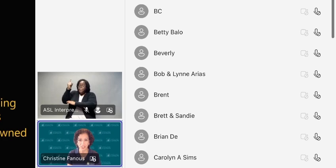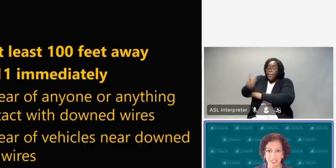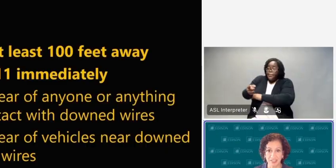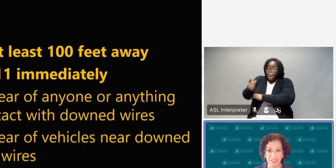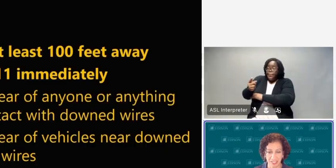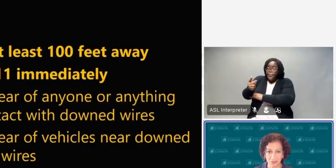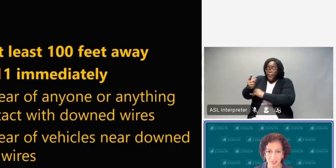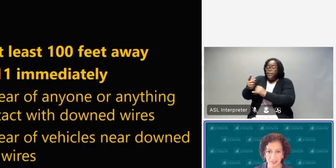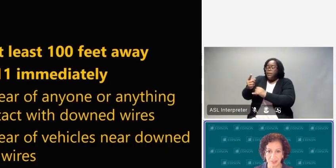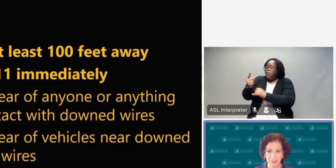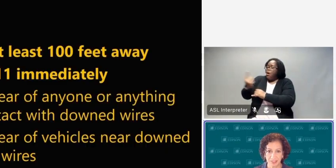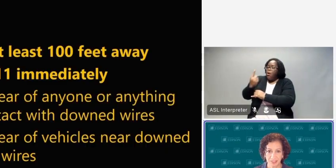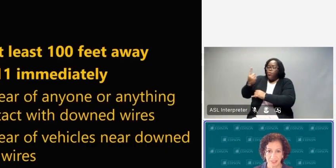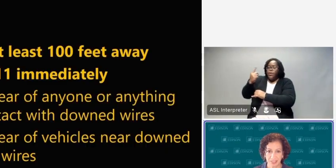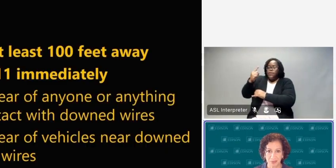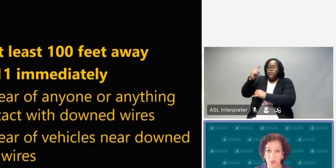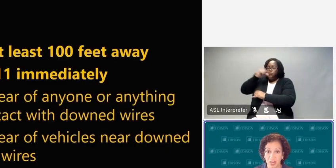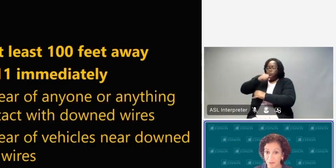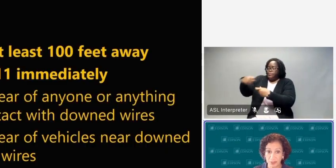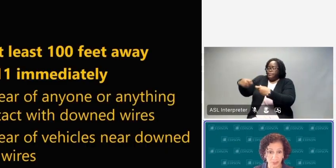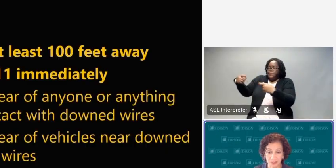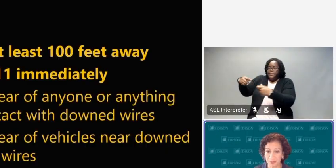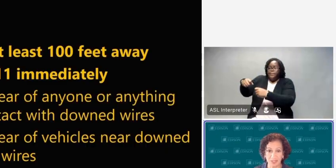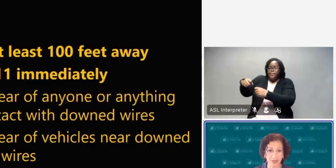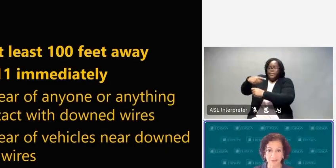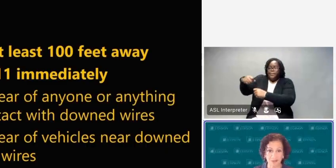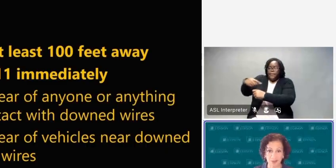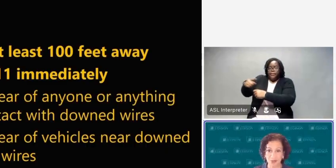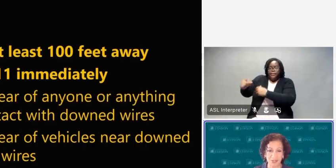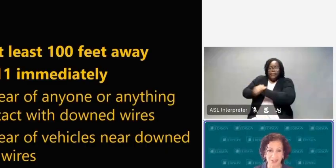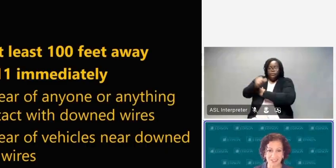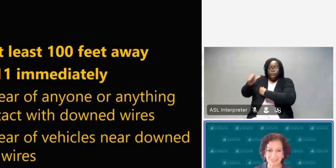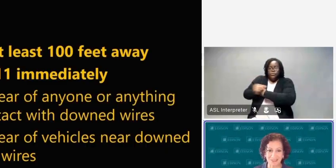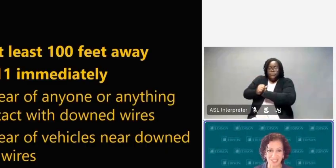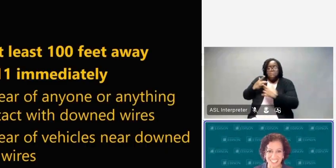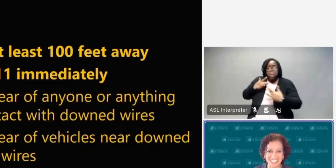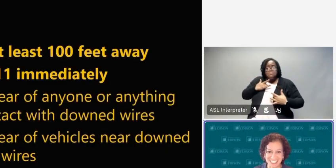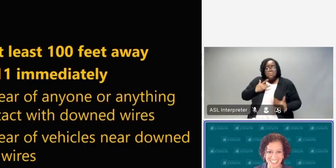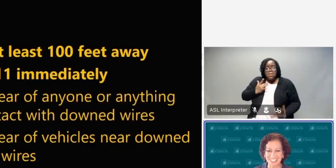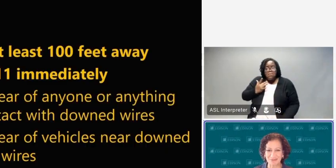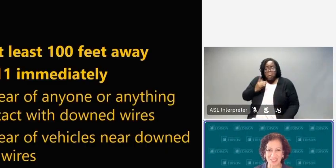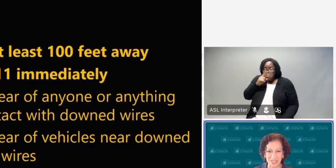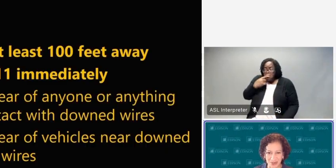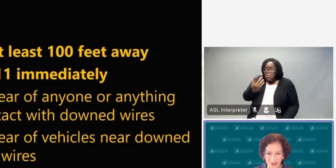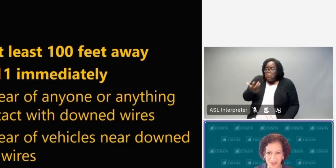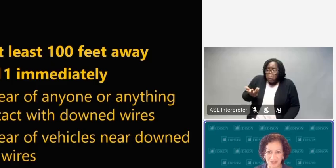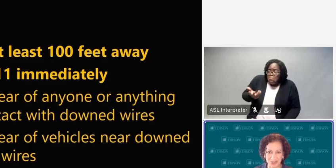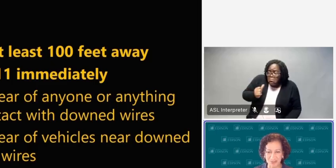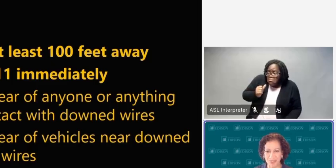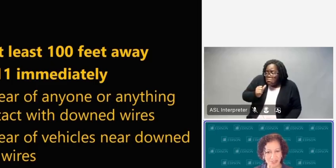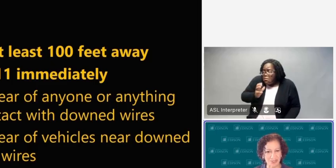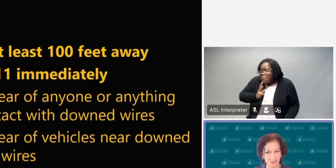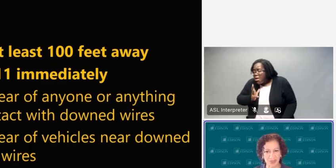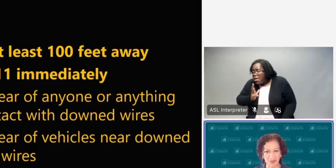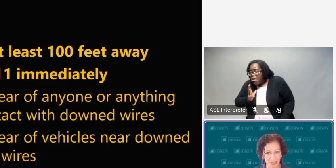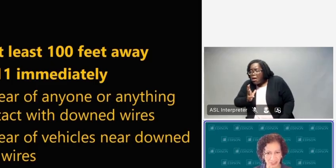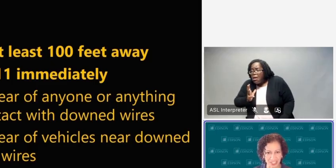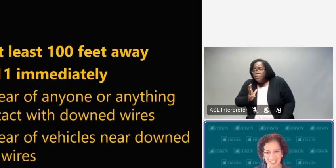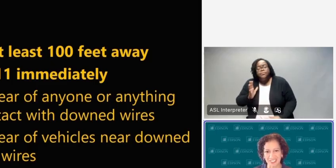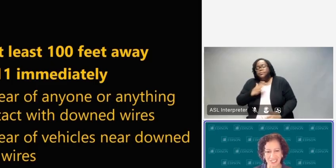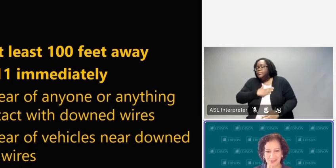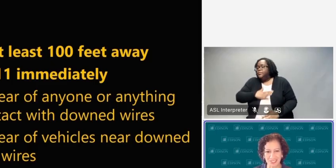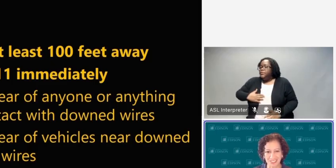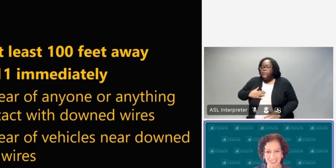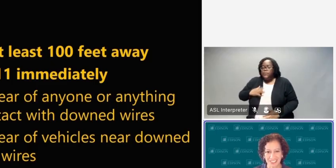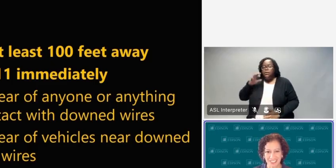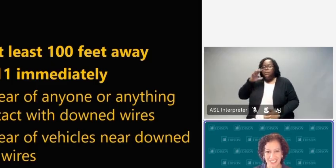are energized and dangerous. They will often look very, very innocent, but they are please assume that they're